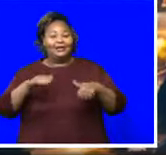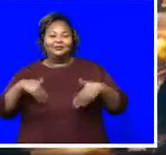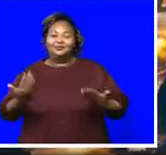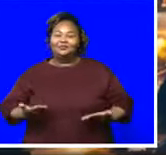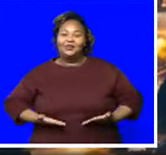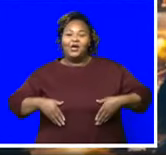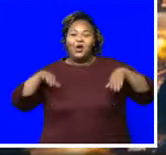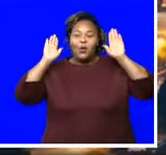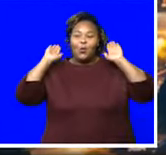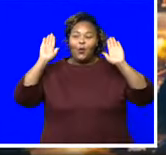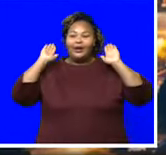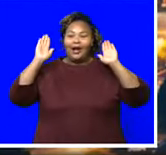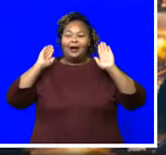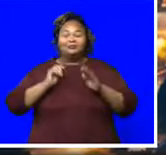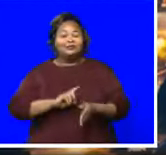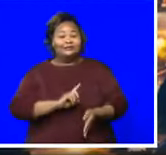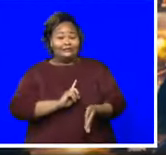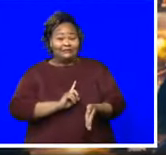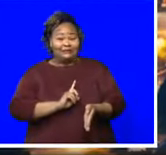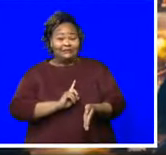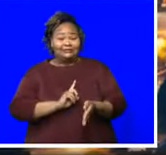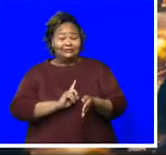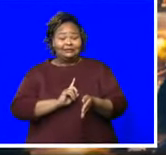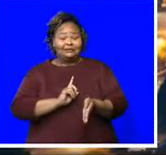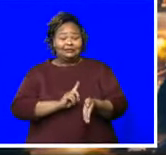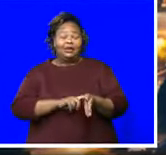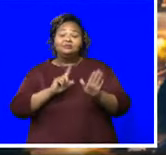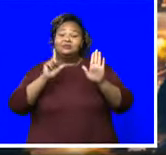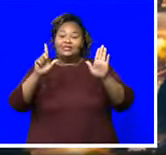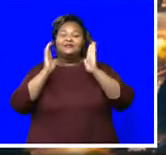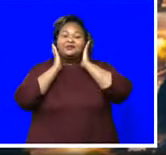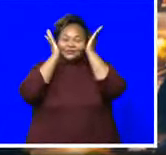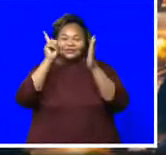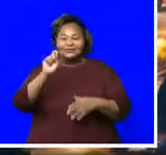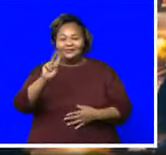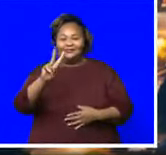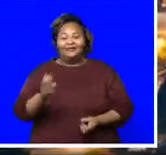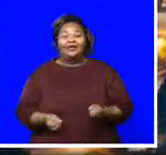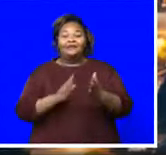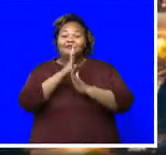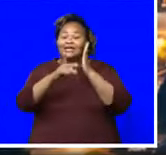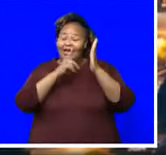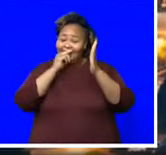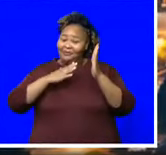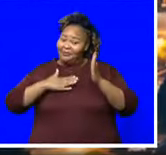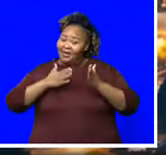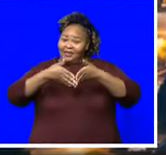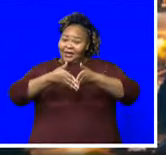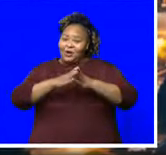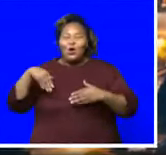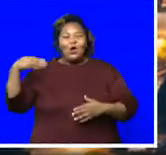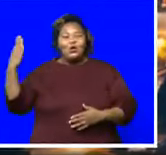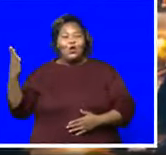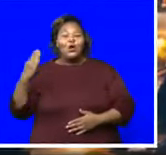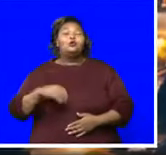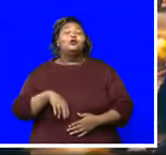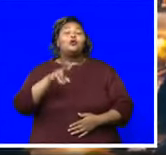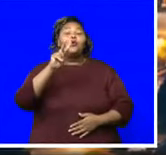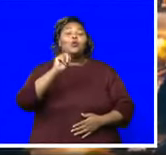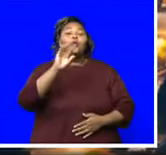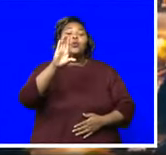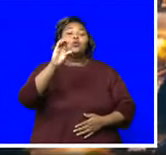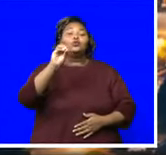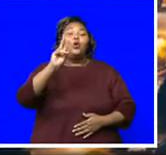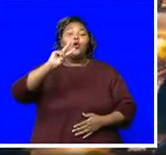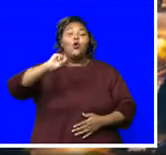Lamahle lishonile nine benkosilenhle ibumbene isimbi website imbonweni emolato na Tindzaba wathethula umsakade wakho dithombe lohamba phambili Eswatini TV isibuka